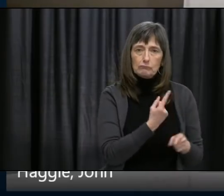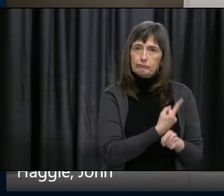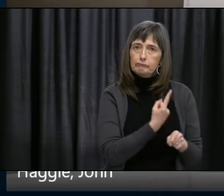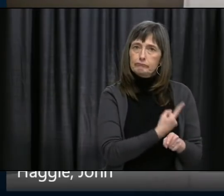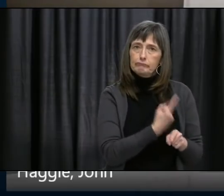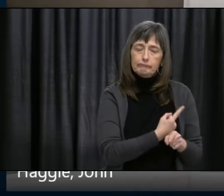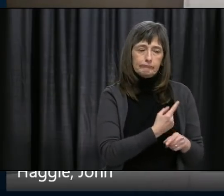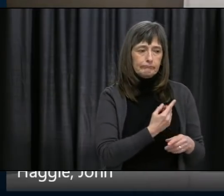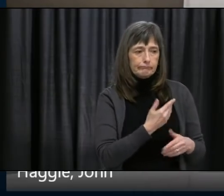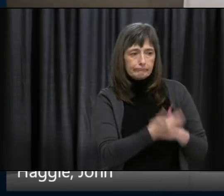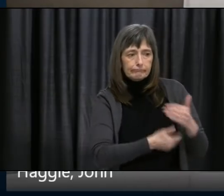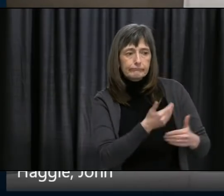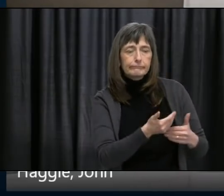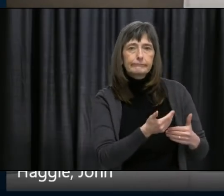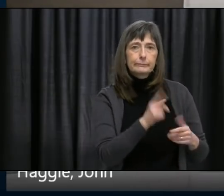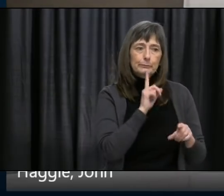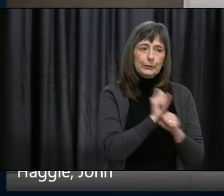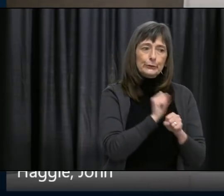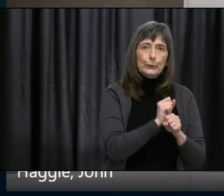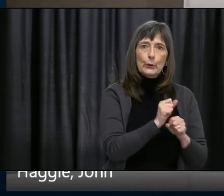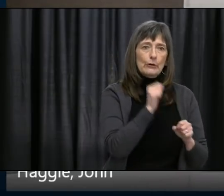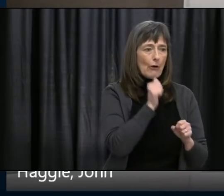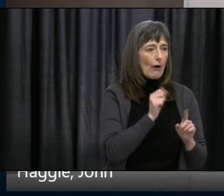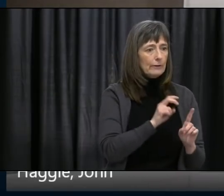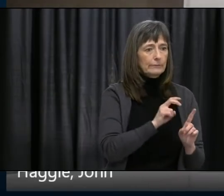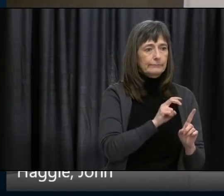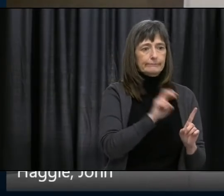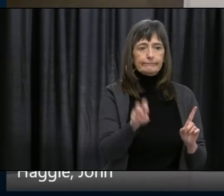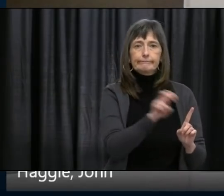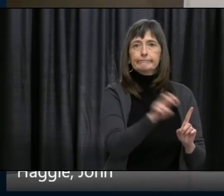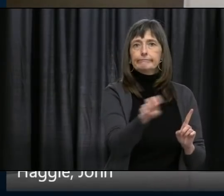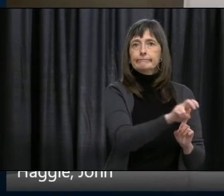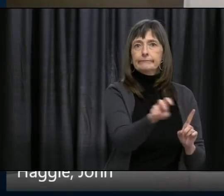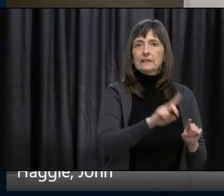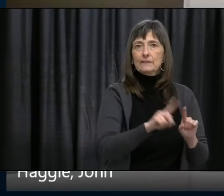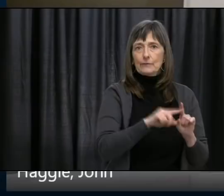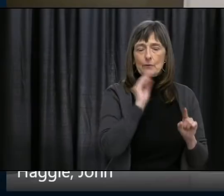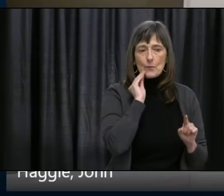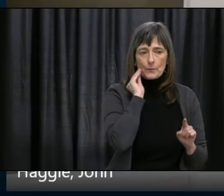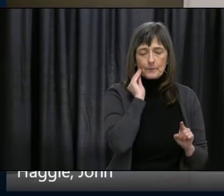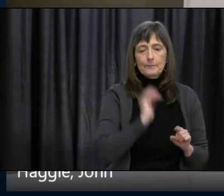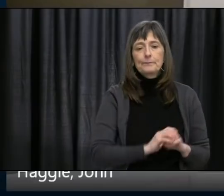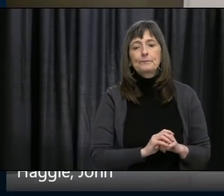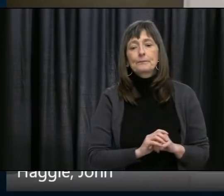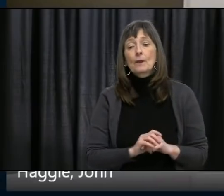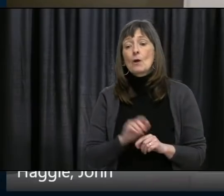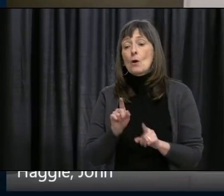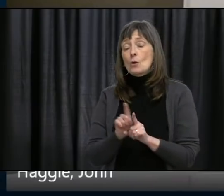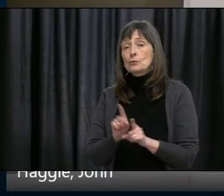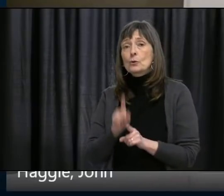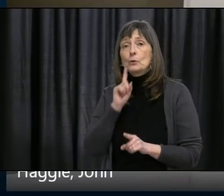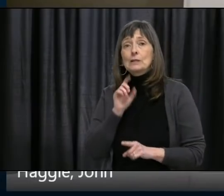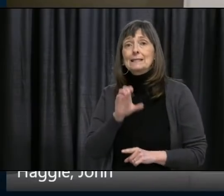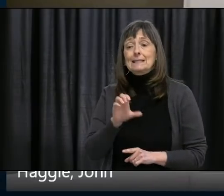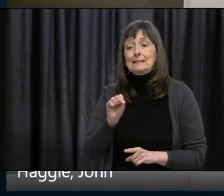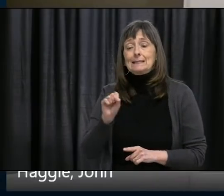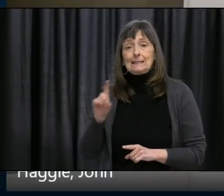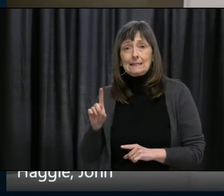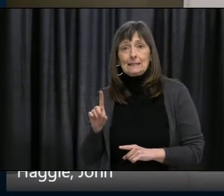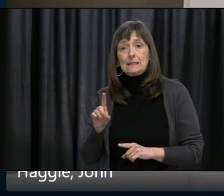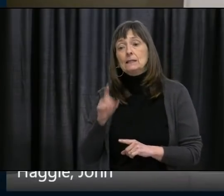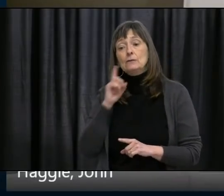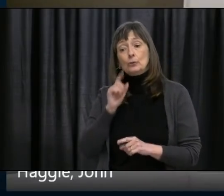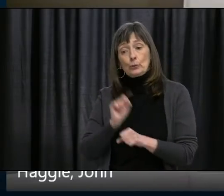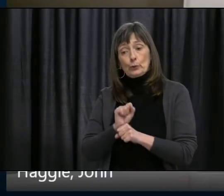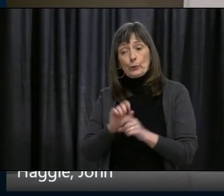done to cut down on that cross-movement of people. We've also been working with CSSD and their department